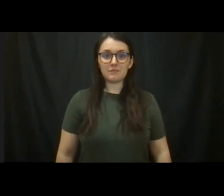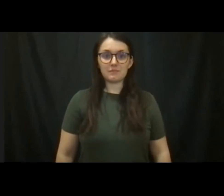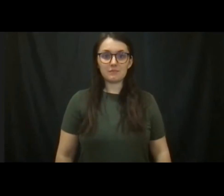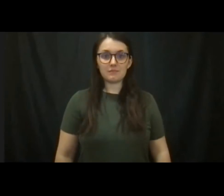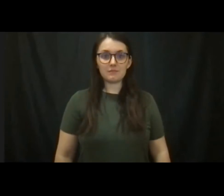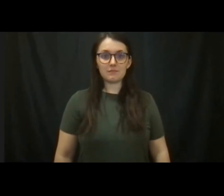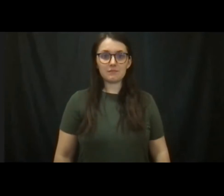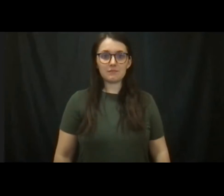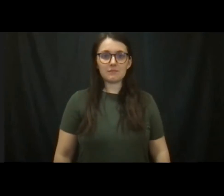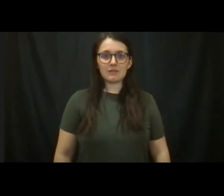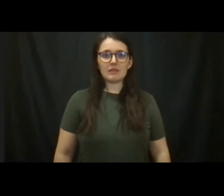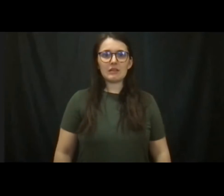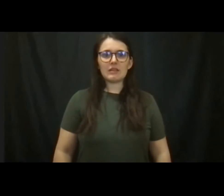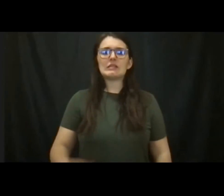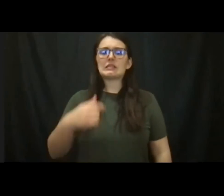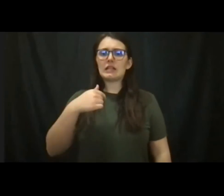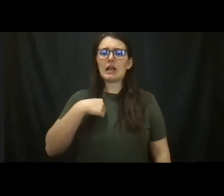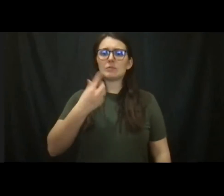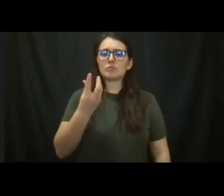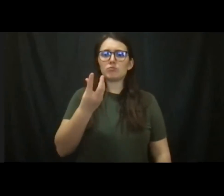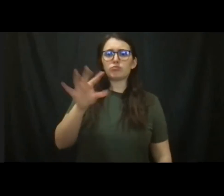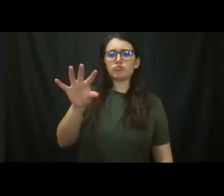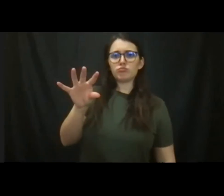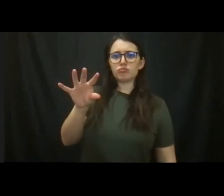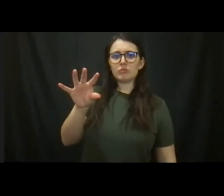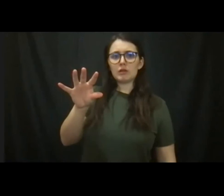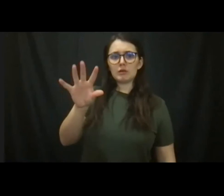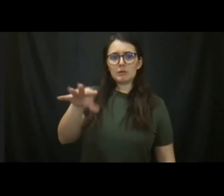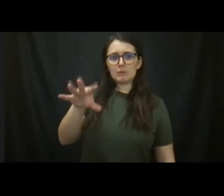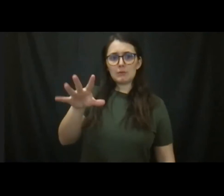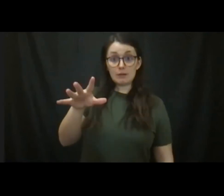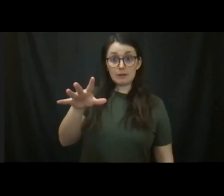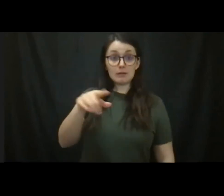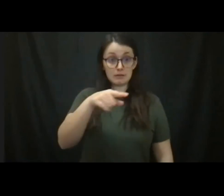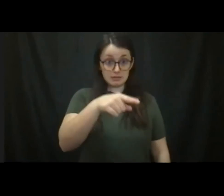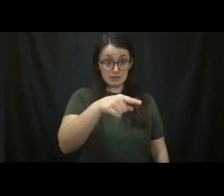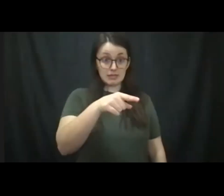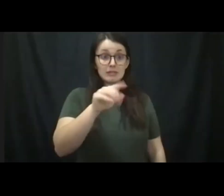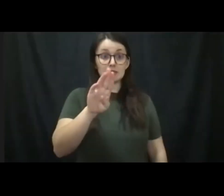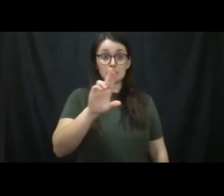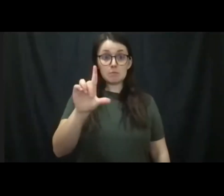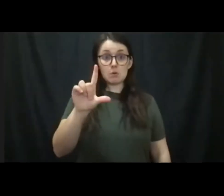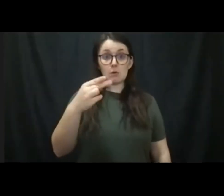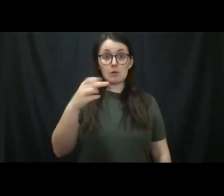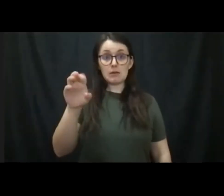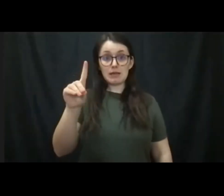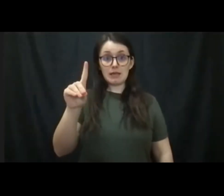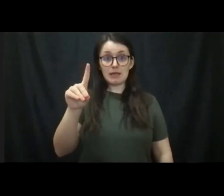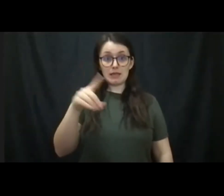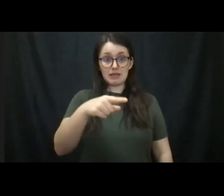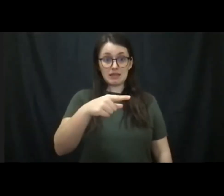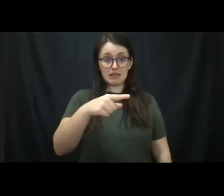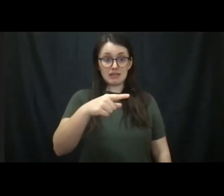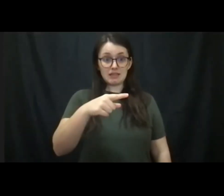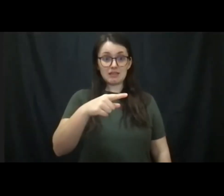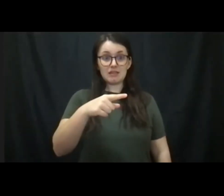Let me just do a flip here real quick, friends. There. This is a bowhead whale. It has a bowed